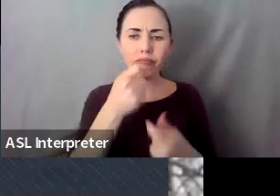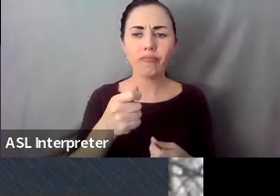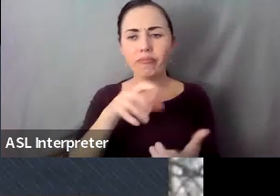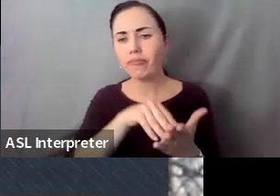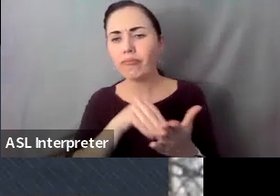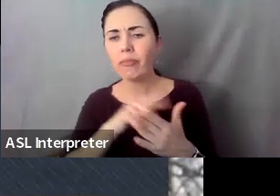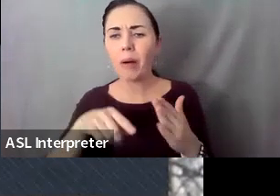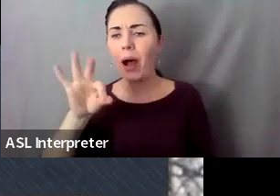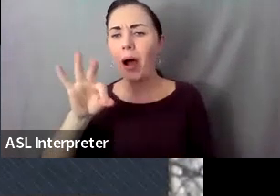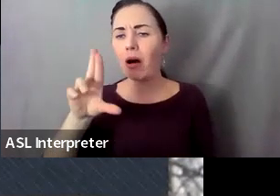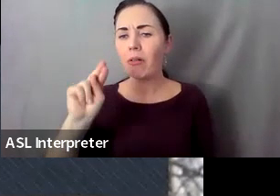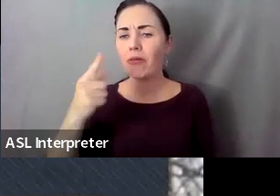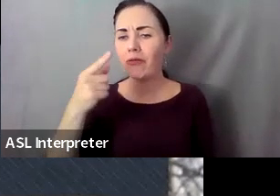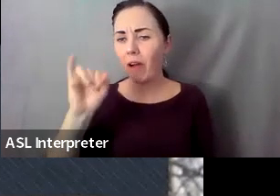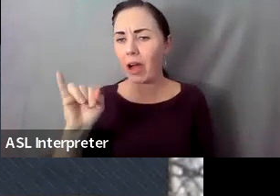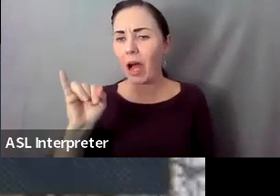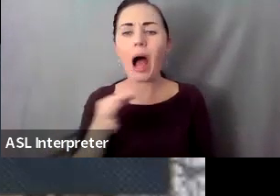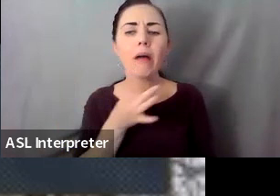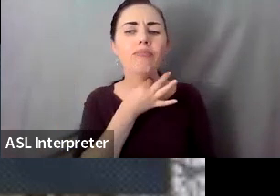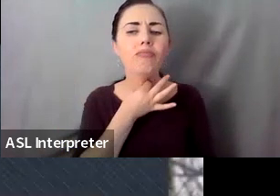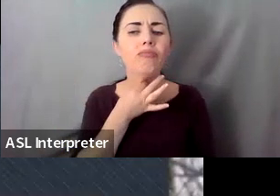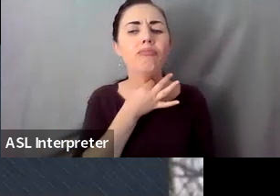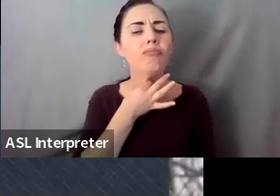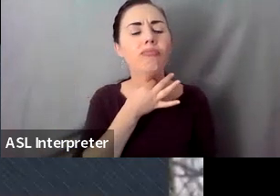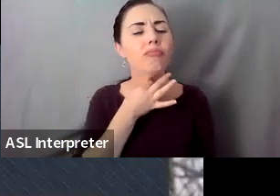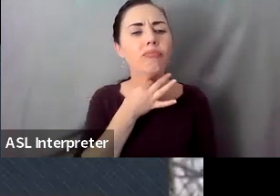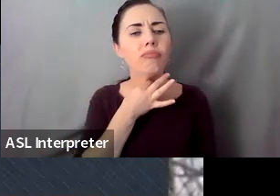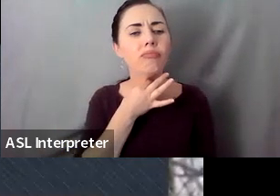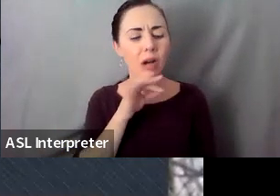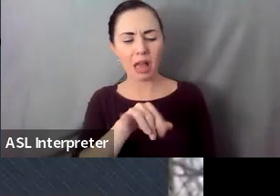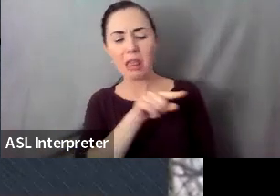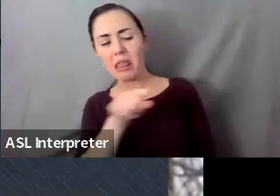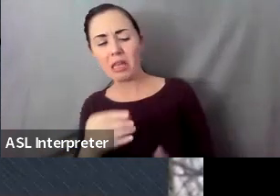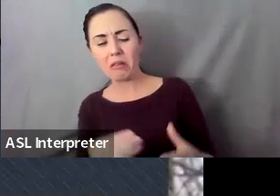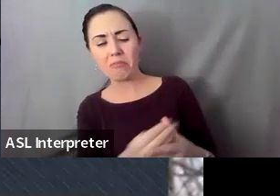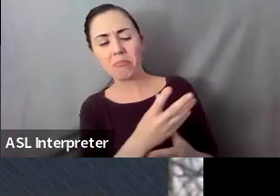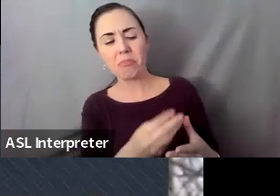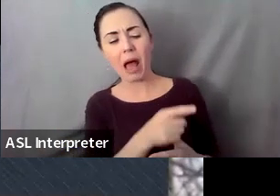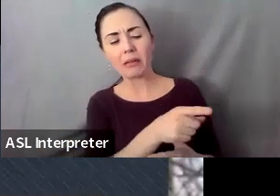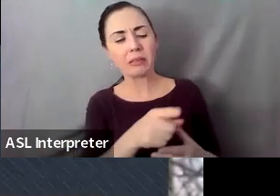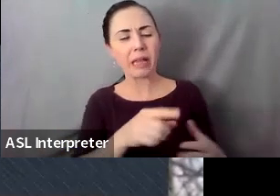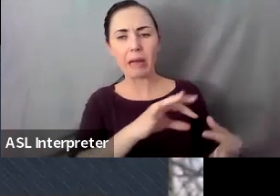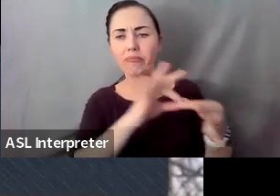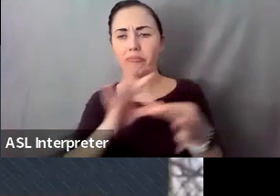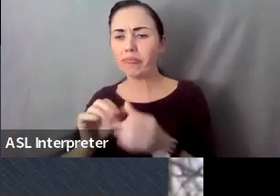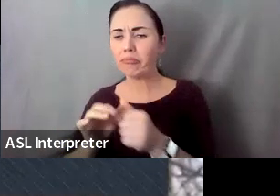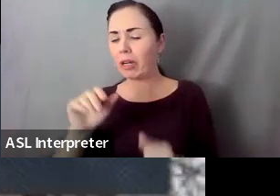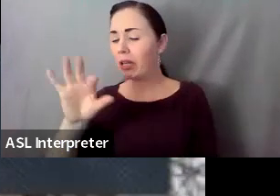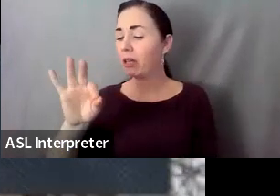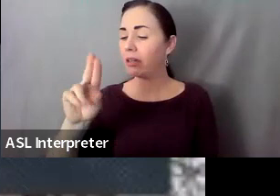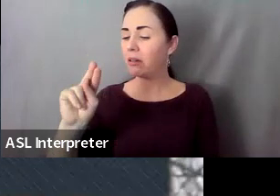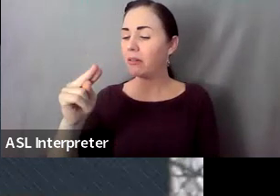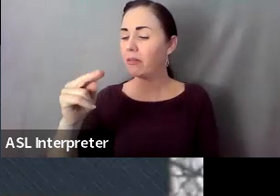very curious to know how these plants find their fungal friends and also their enemies. So I'm working together